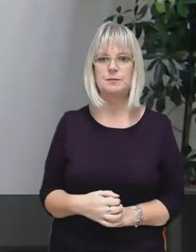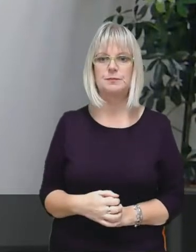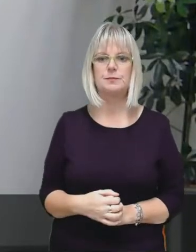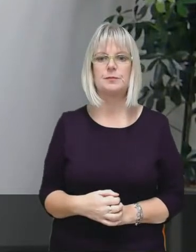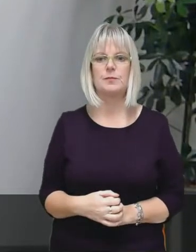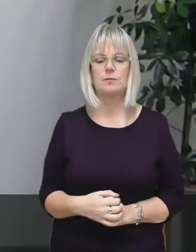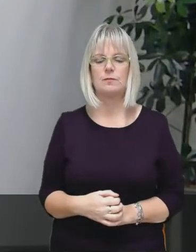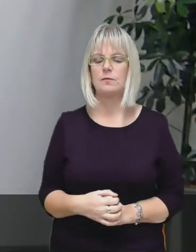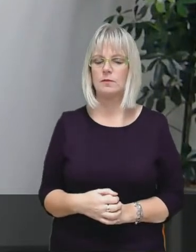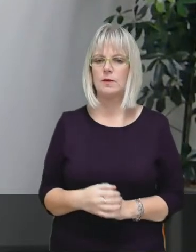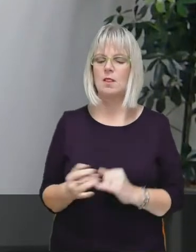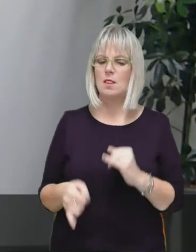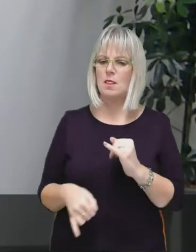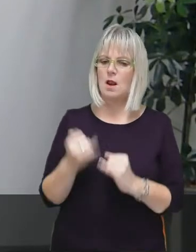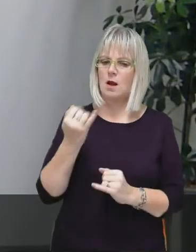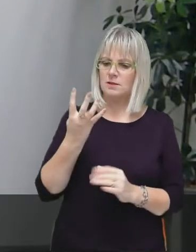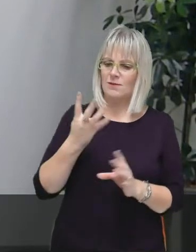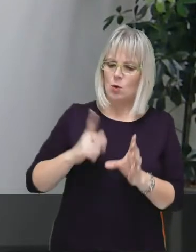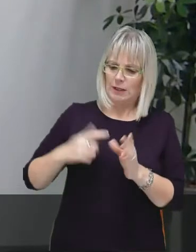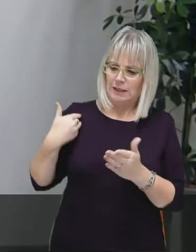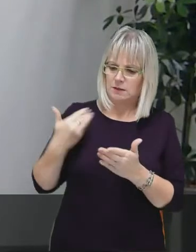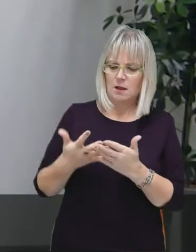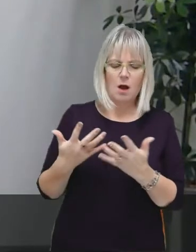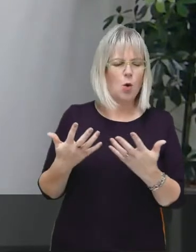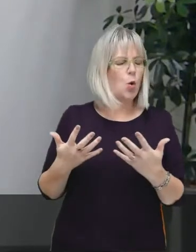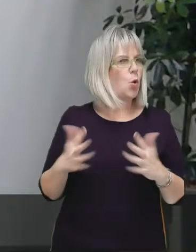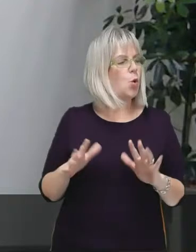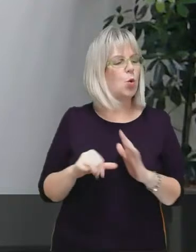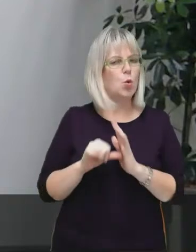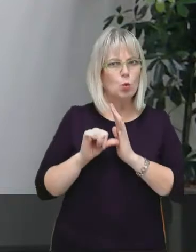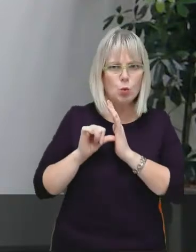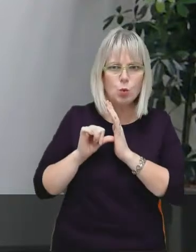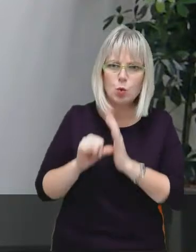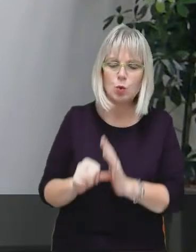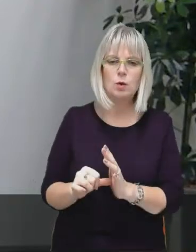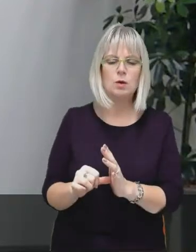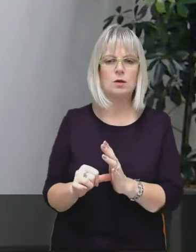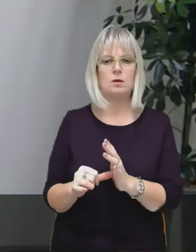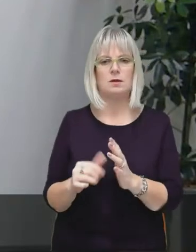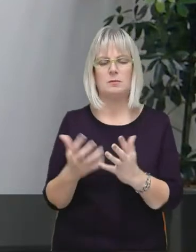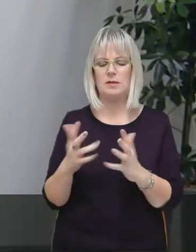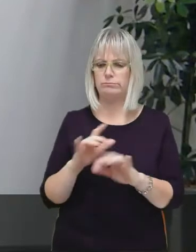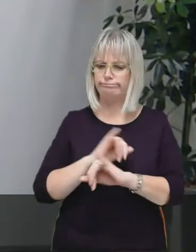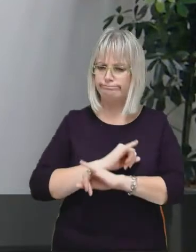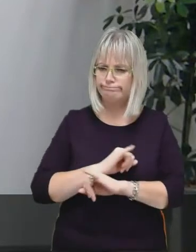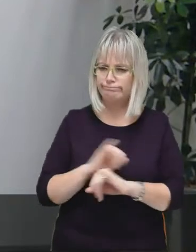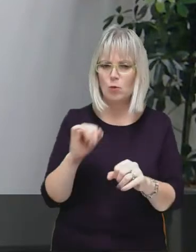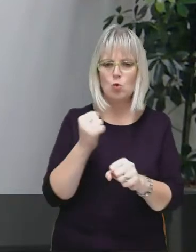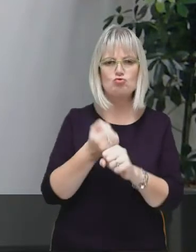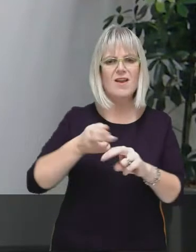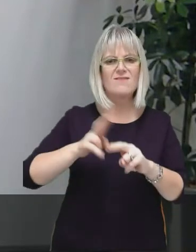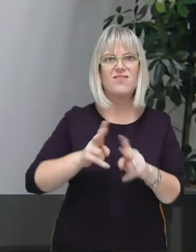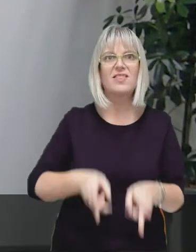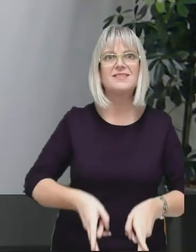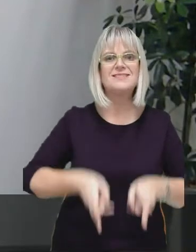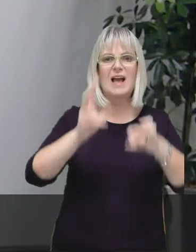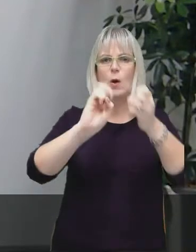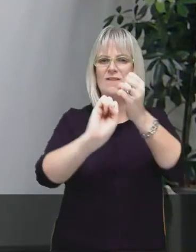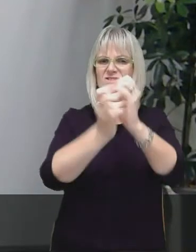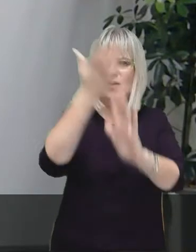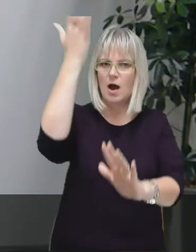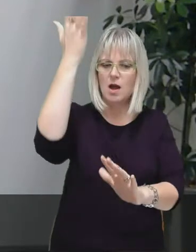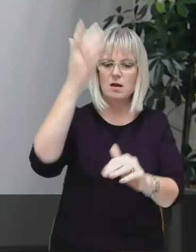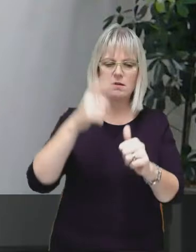been incredibly tough. We've had the horrific Grenfell Tower fire, a series of